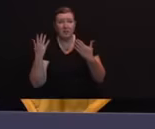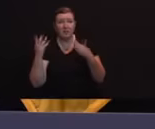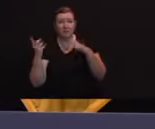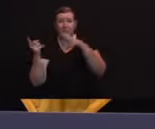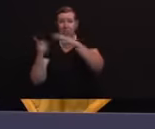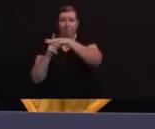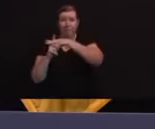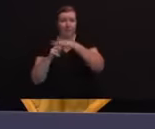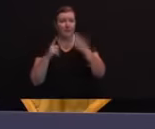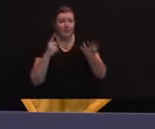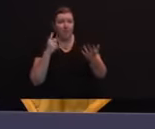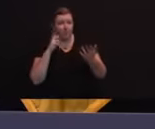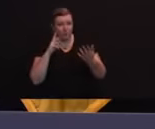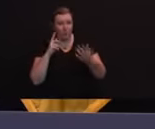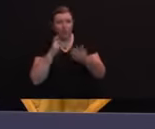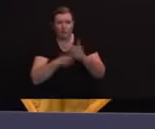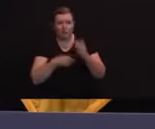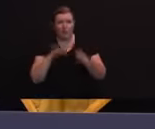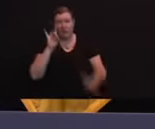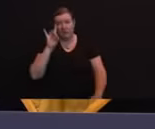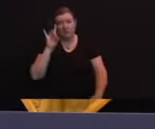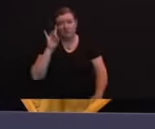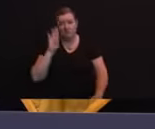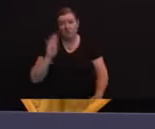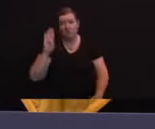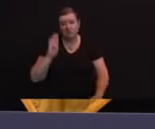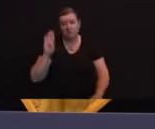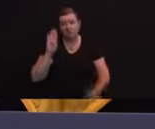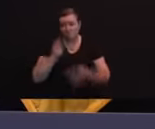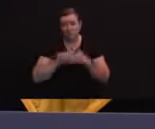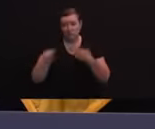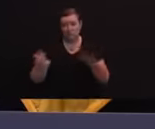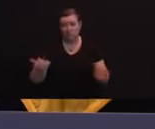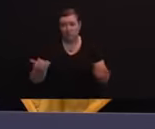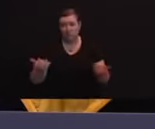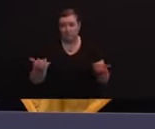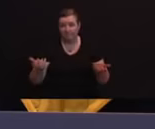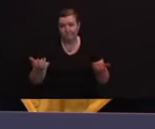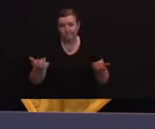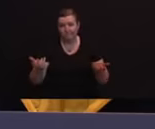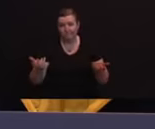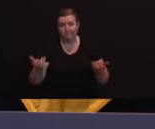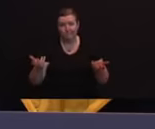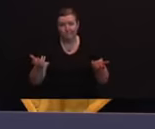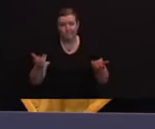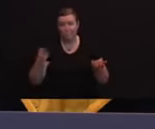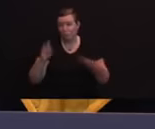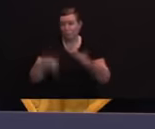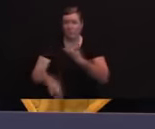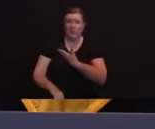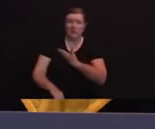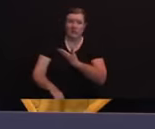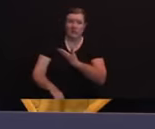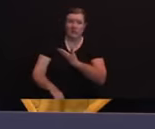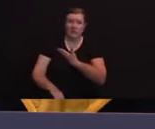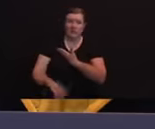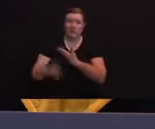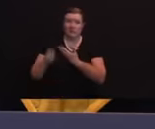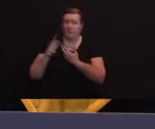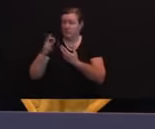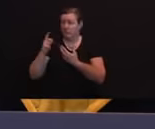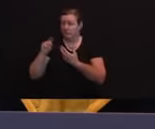$8+ billion endeavor. And so we need, as good as Judy and Tina and their colleagues are, and they're the best in the